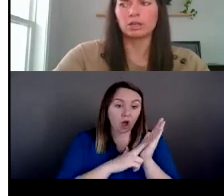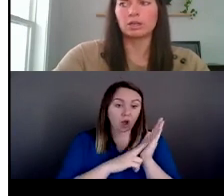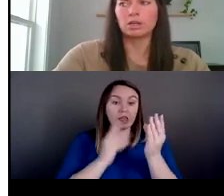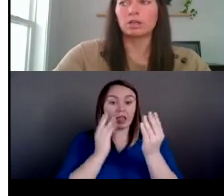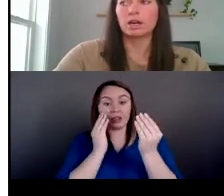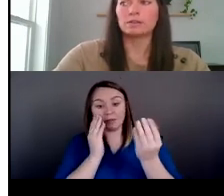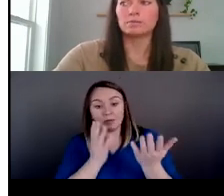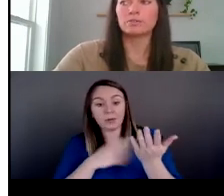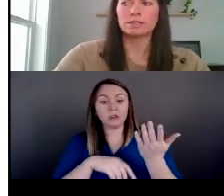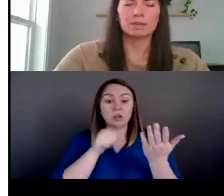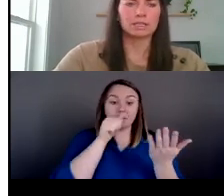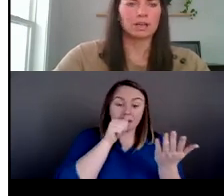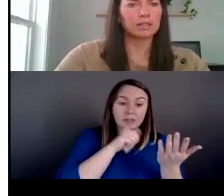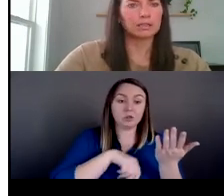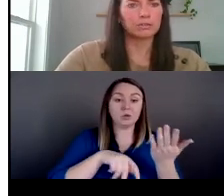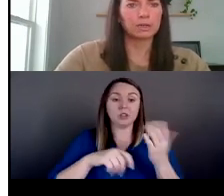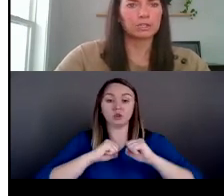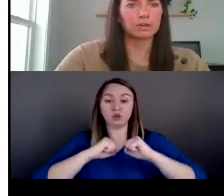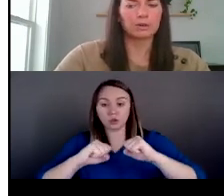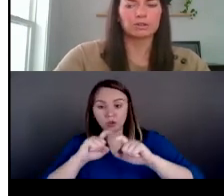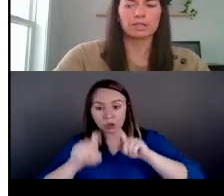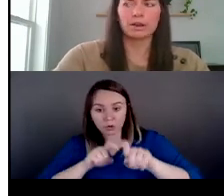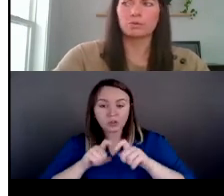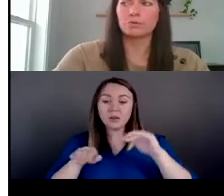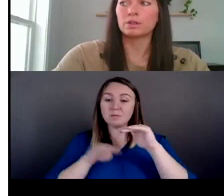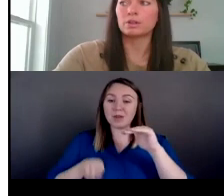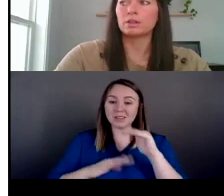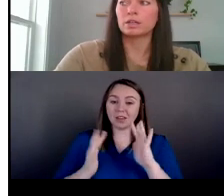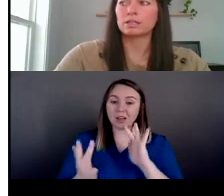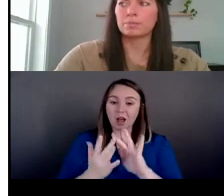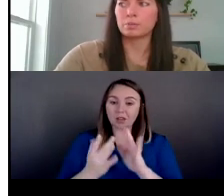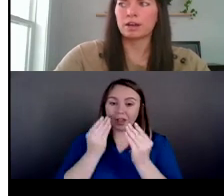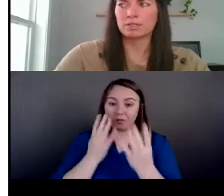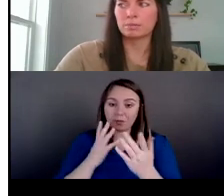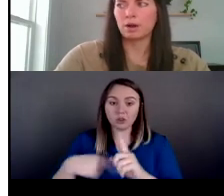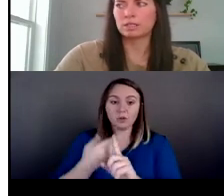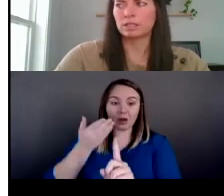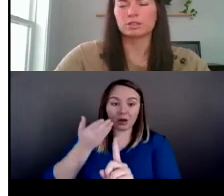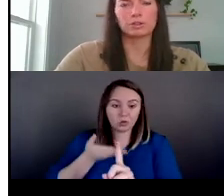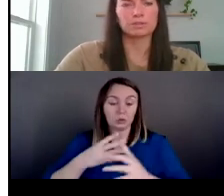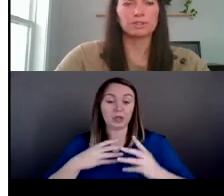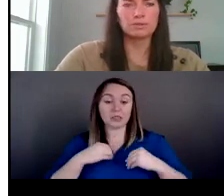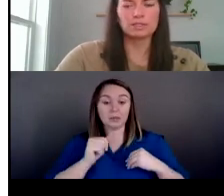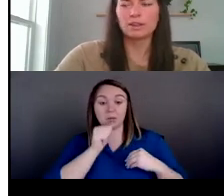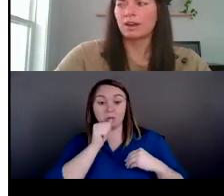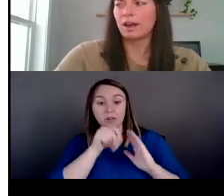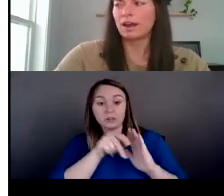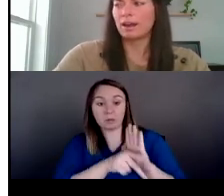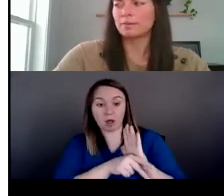question, and then provide some basic contact information about yourself, accept the privacy policy in terms of